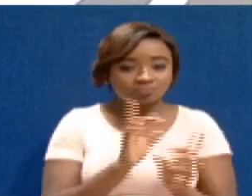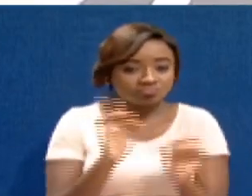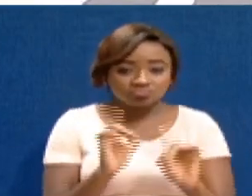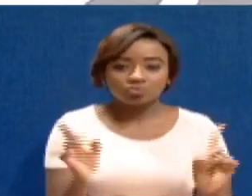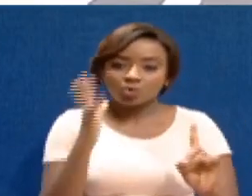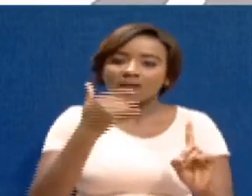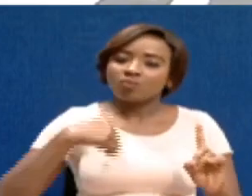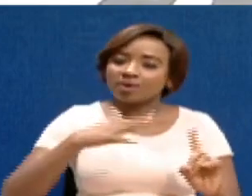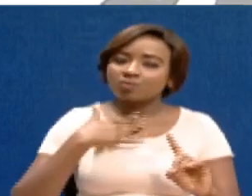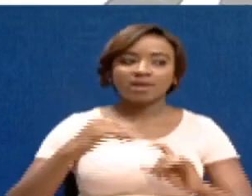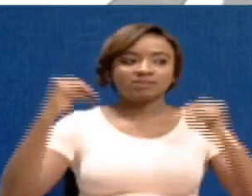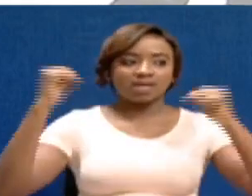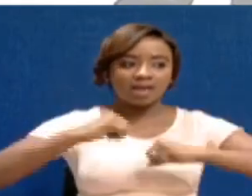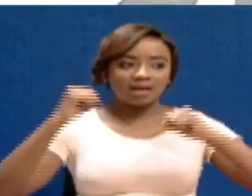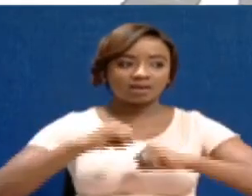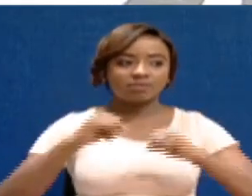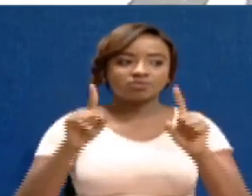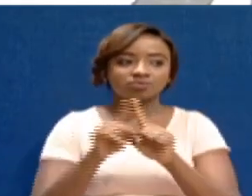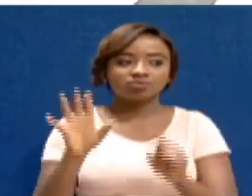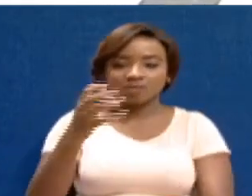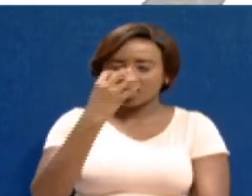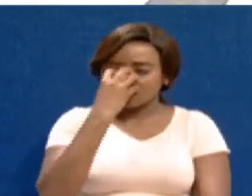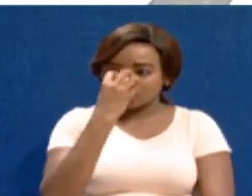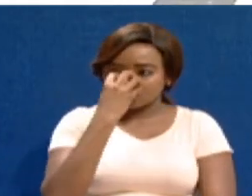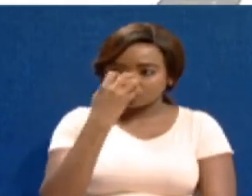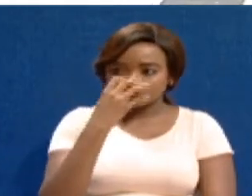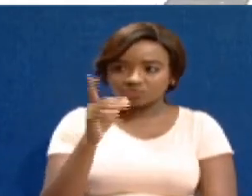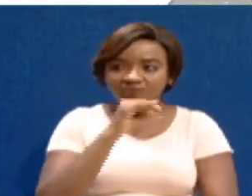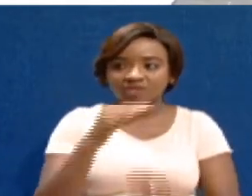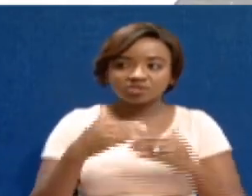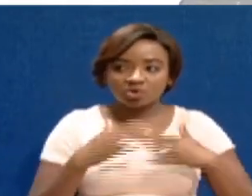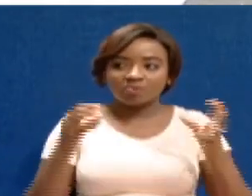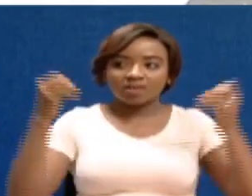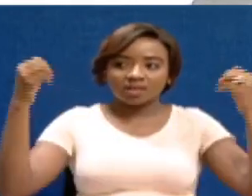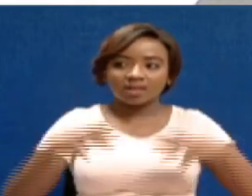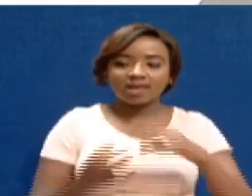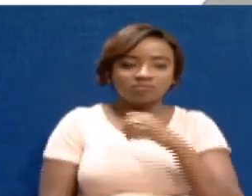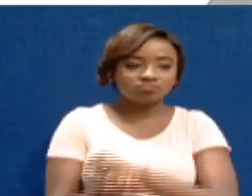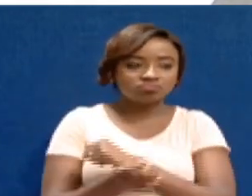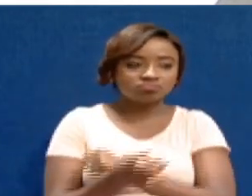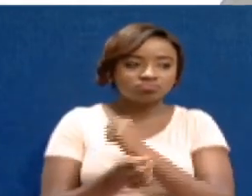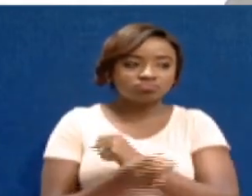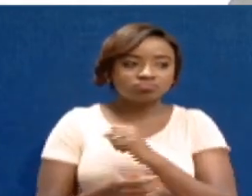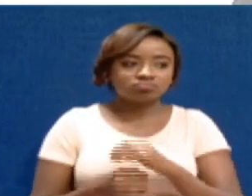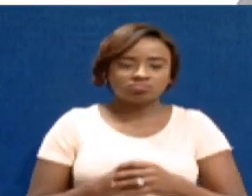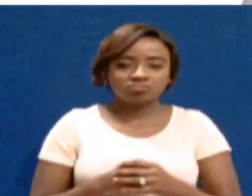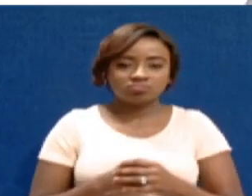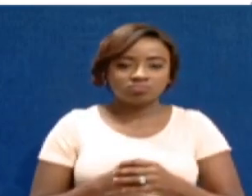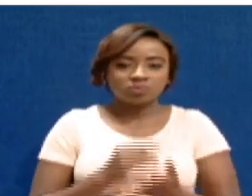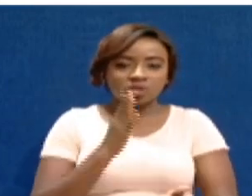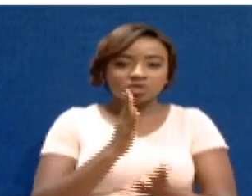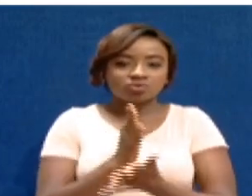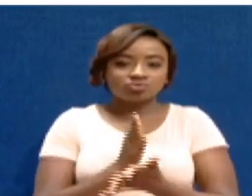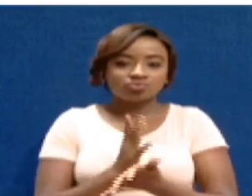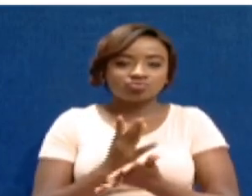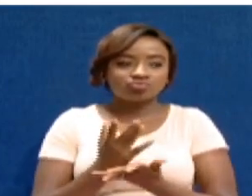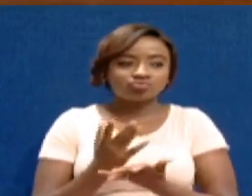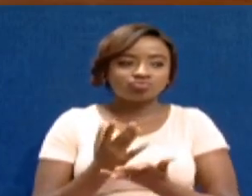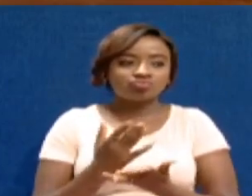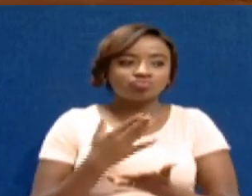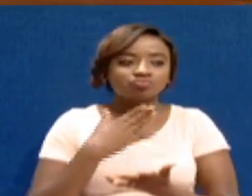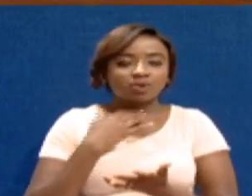didn't have representation at all. Things changed when they had the constitution. So let us compare a modern constitution for modern